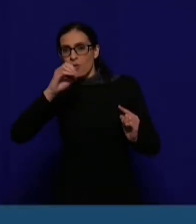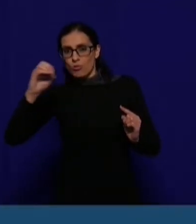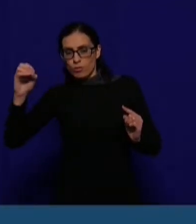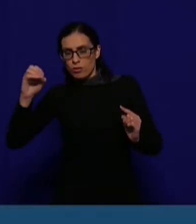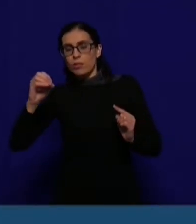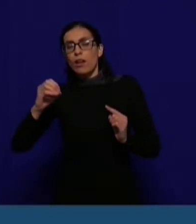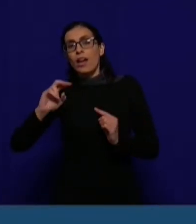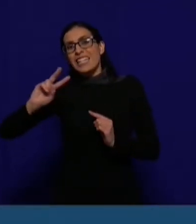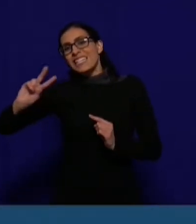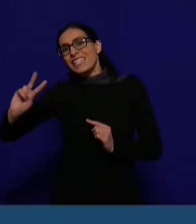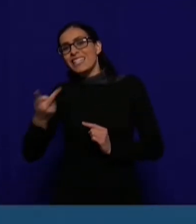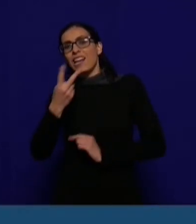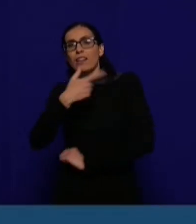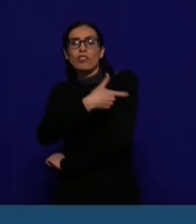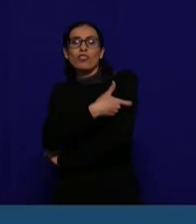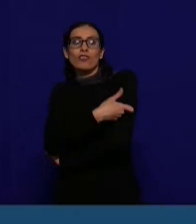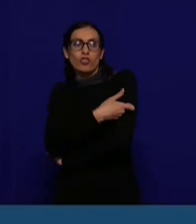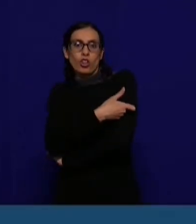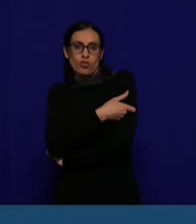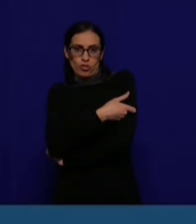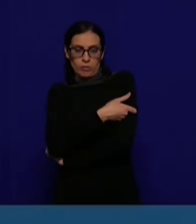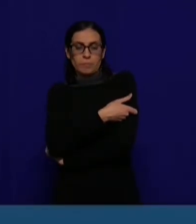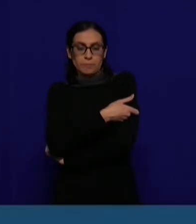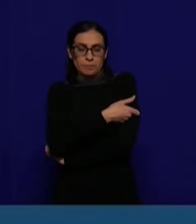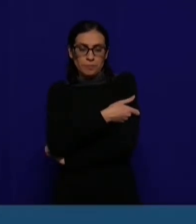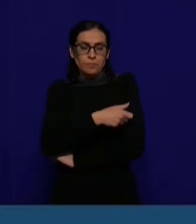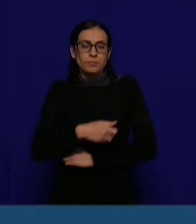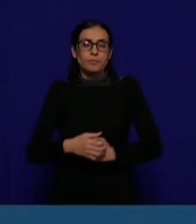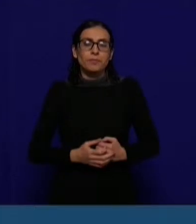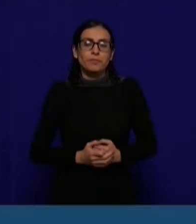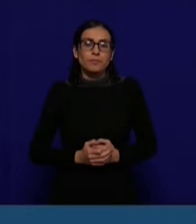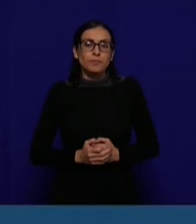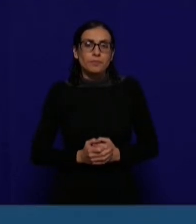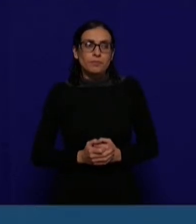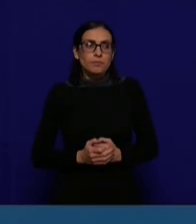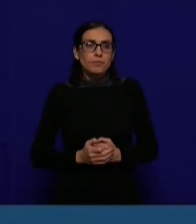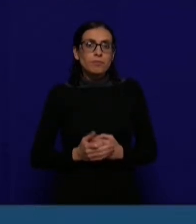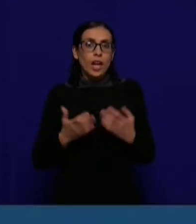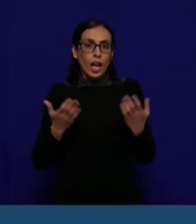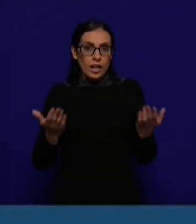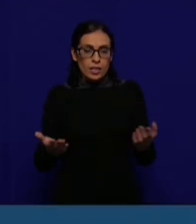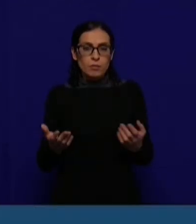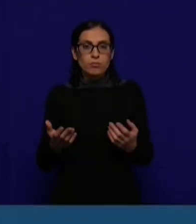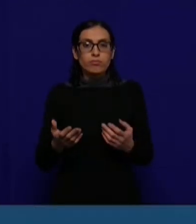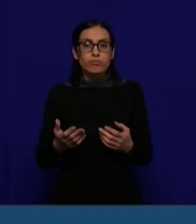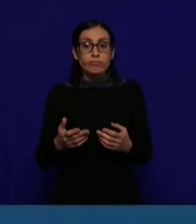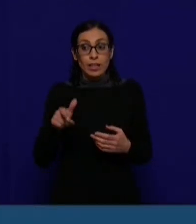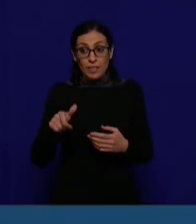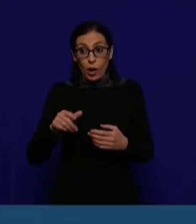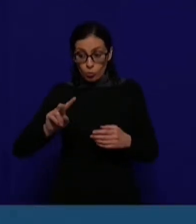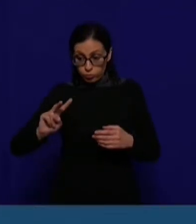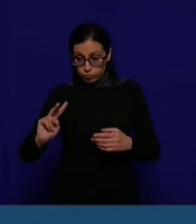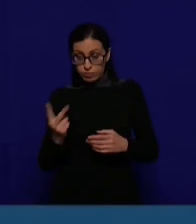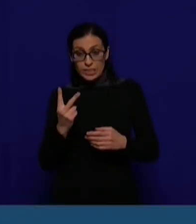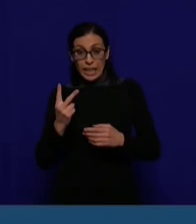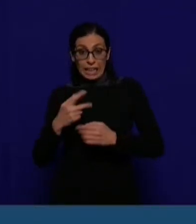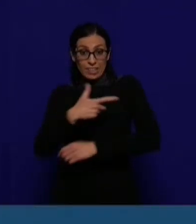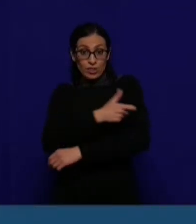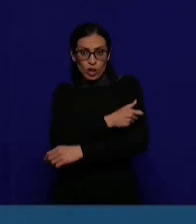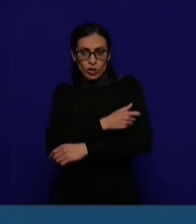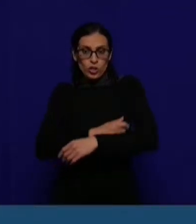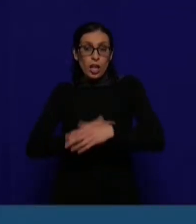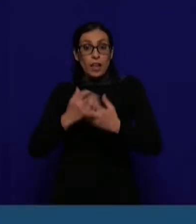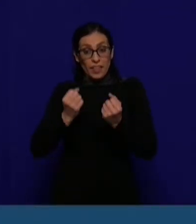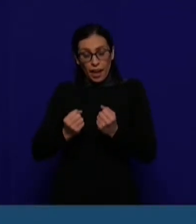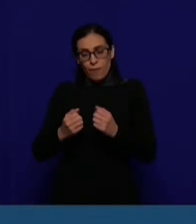96,631 persons who have already taken 2 doses. So these people have already gained the maximum immunity that you